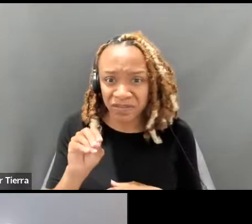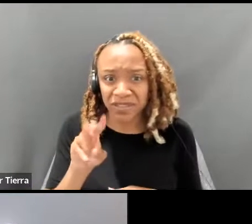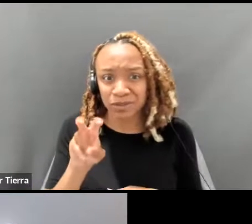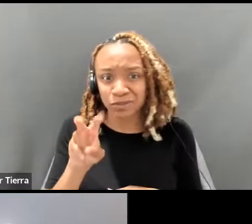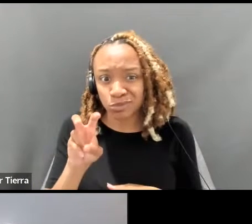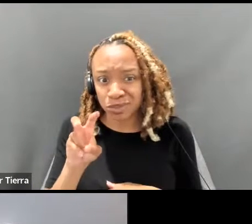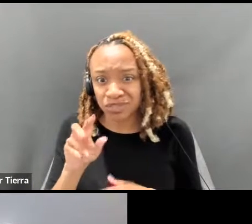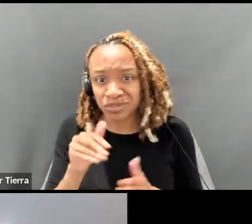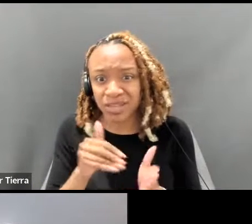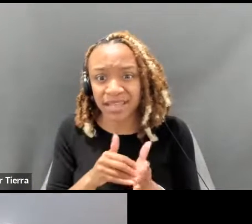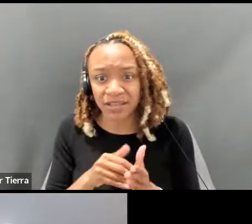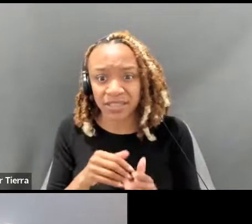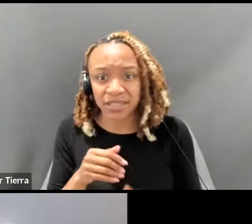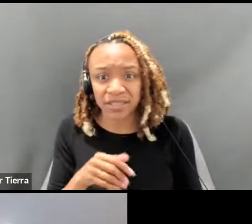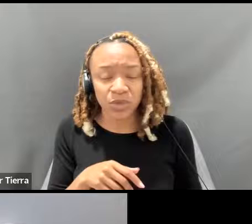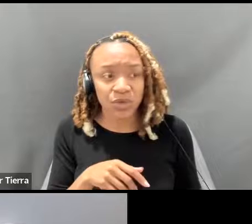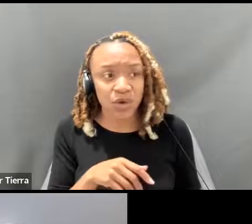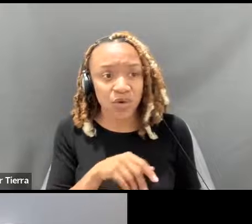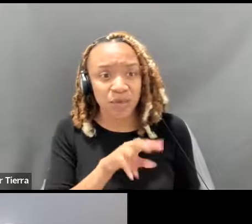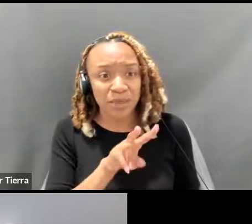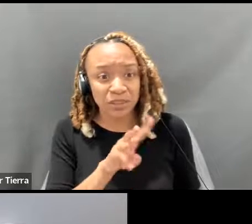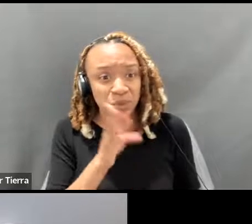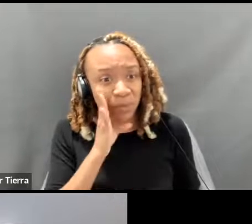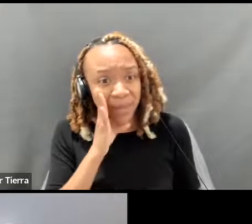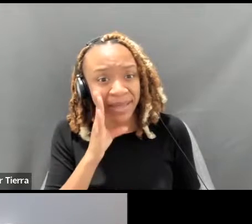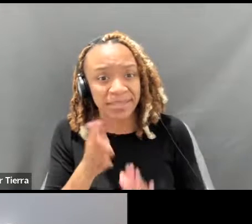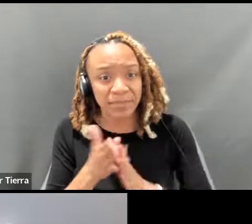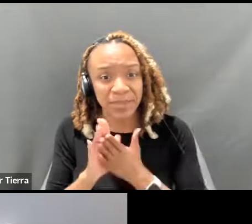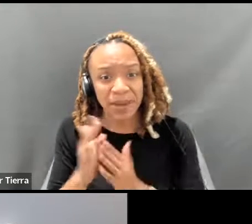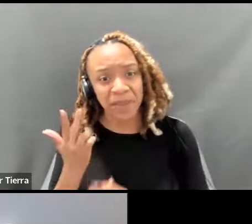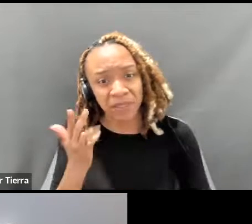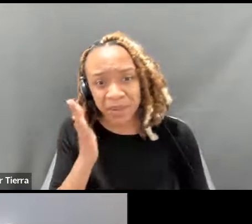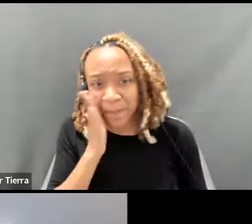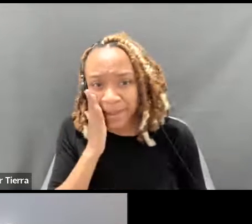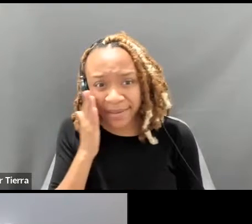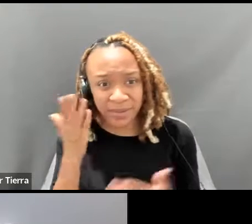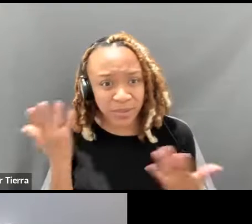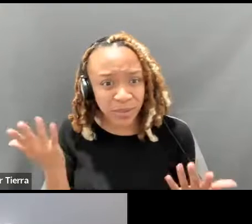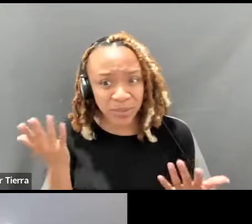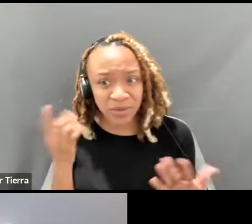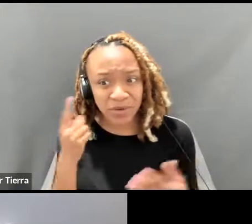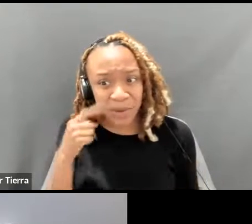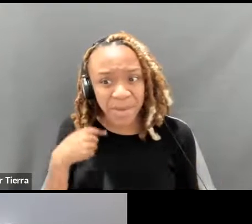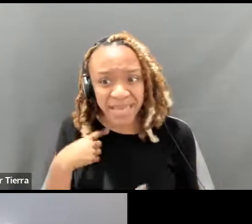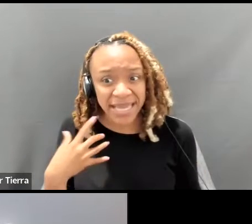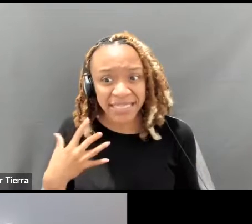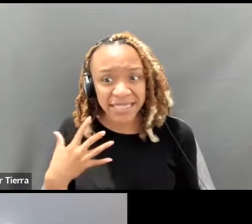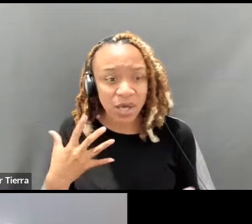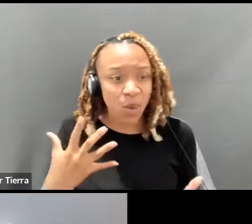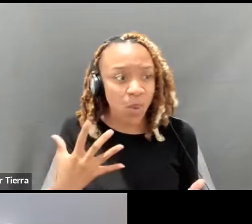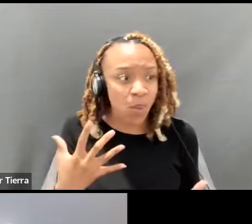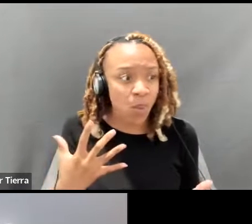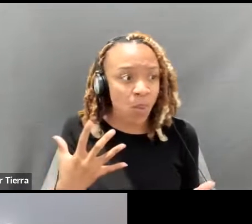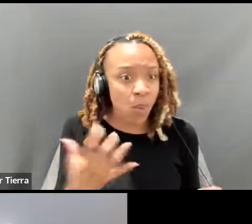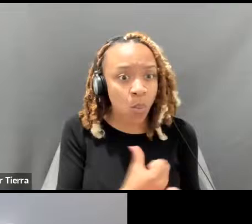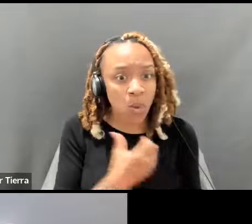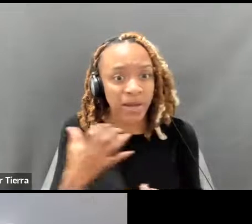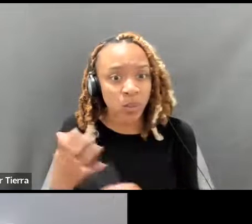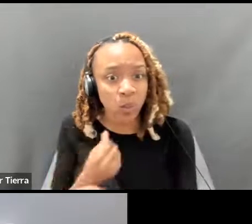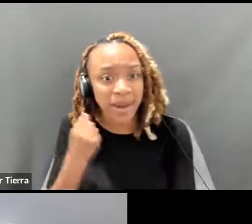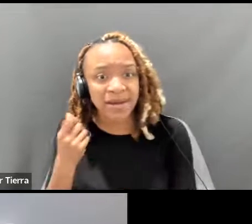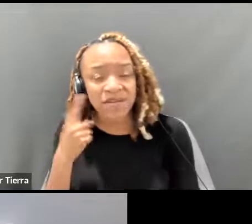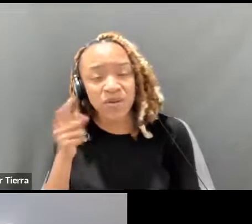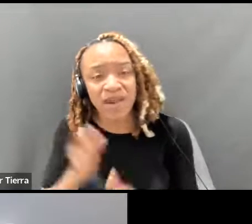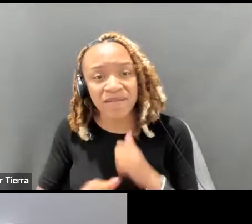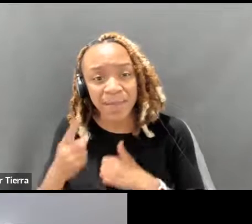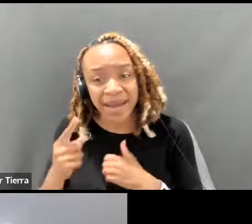Mhm. going from a 2-bedroom to a 3-bedroom. So to me, it would be a win-win-win for everybody. And they can upgrade her